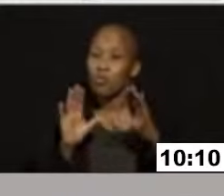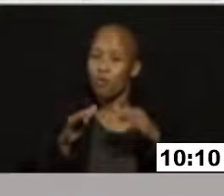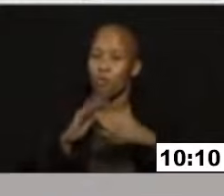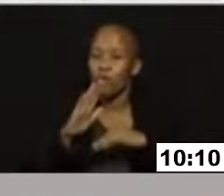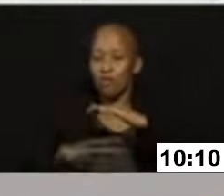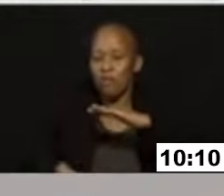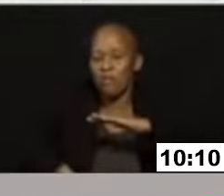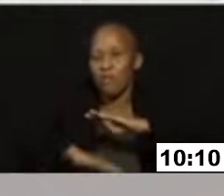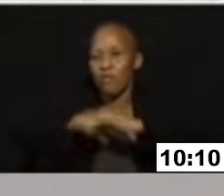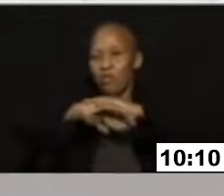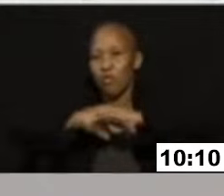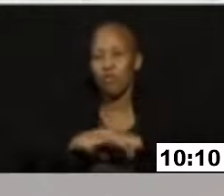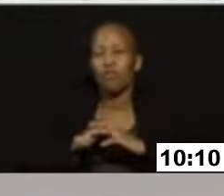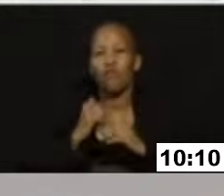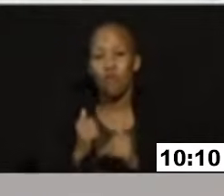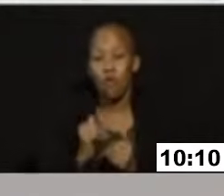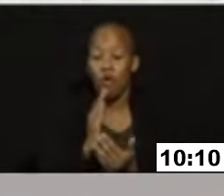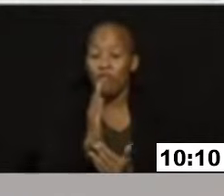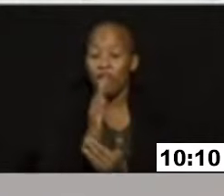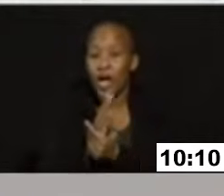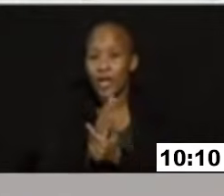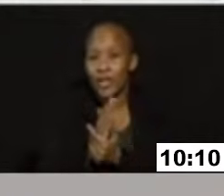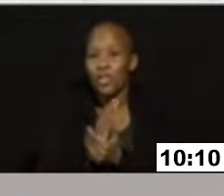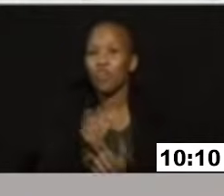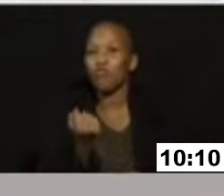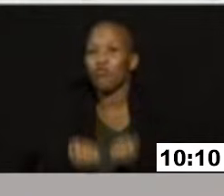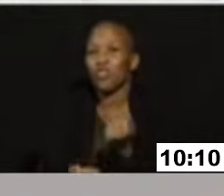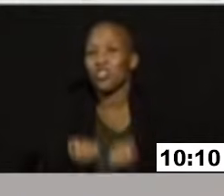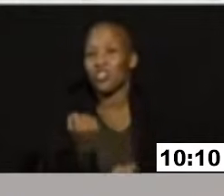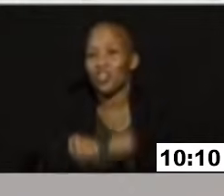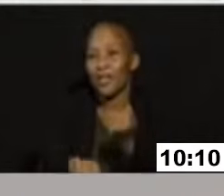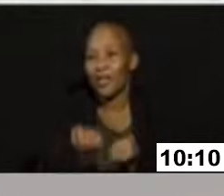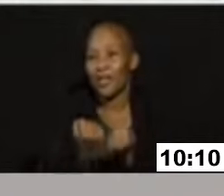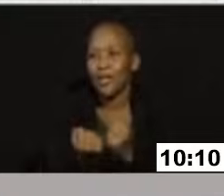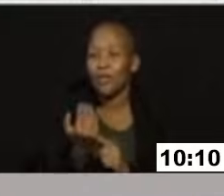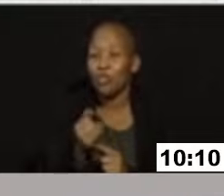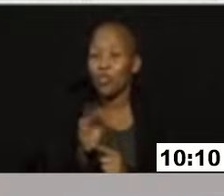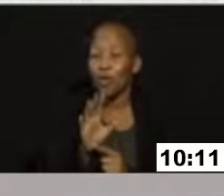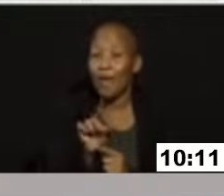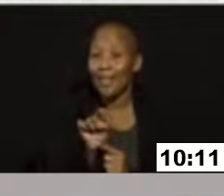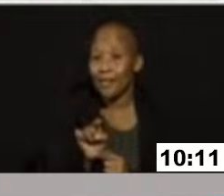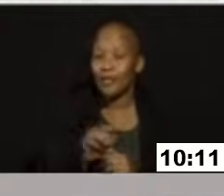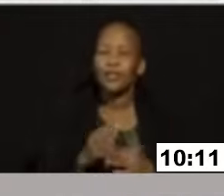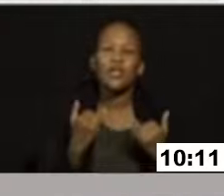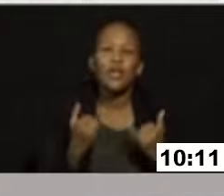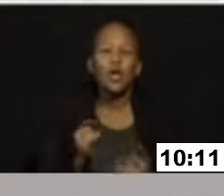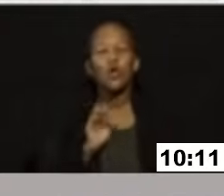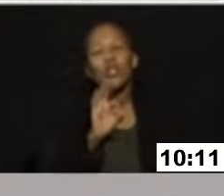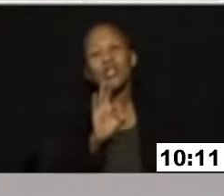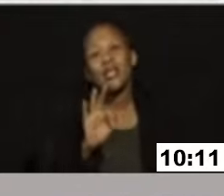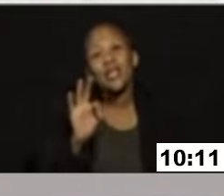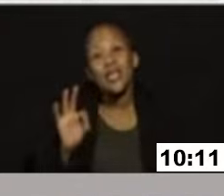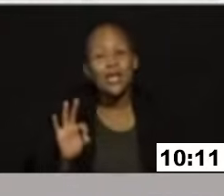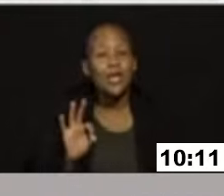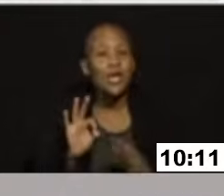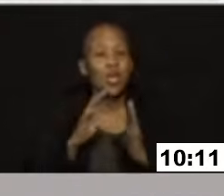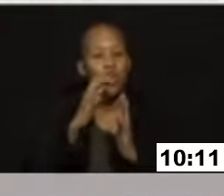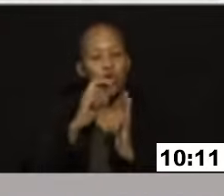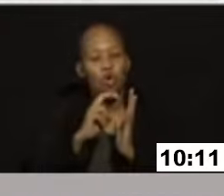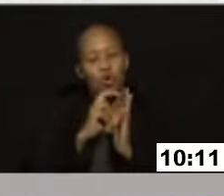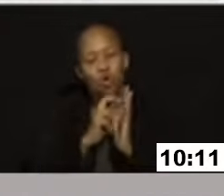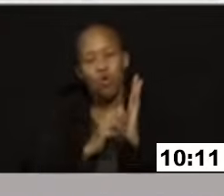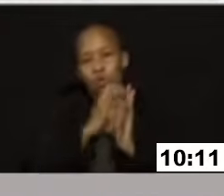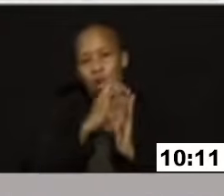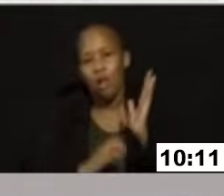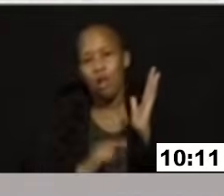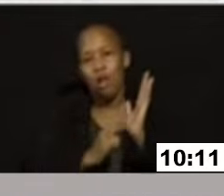and the jurisdictional fact that they've got to show have not been complied with. So 3.3 then sets out a number